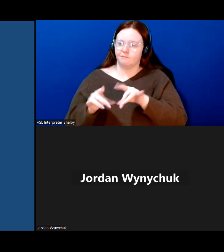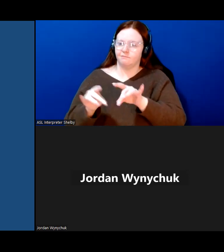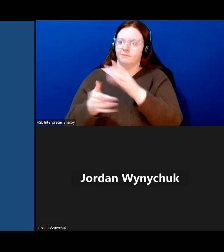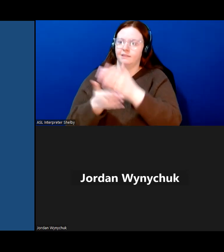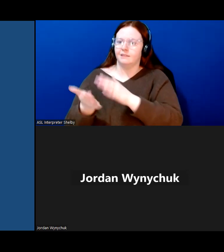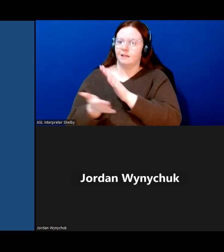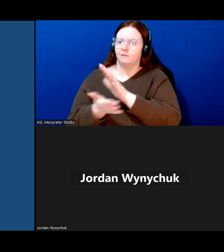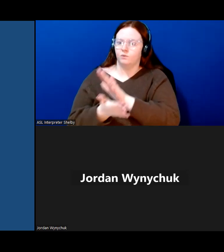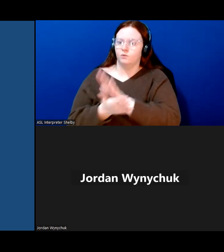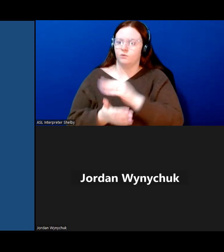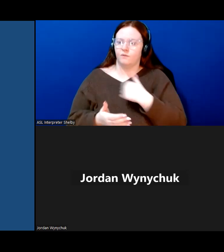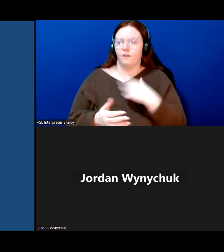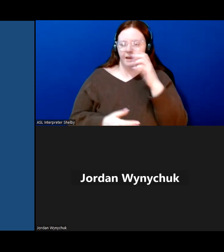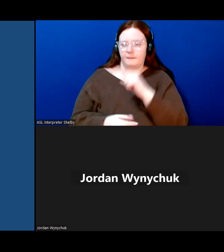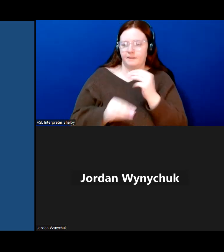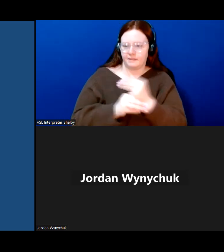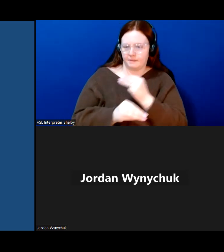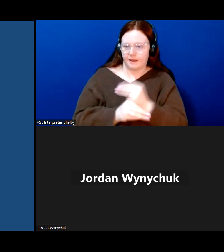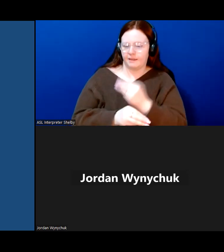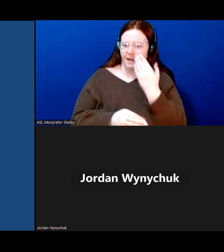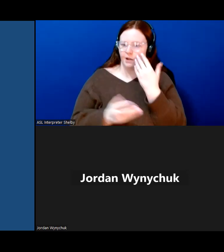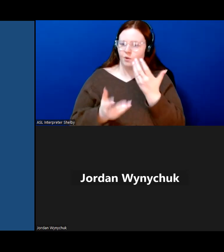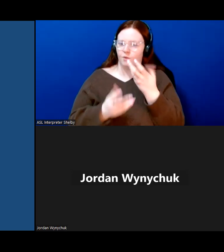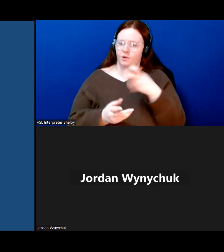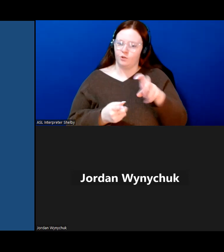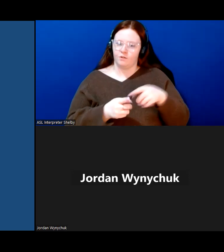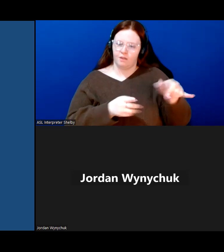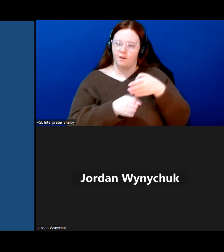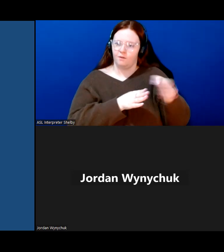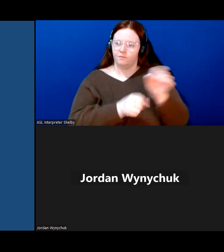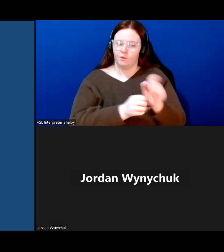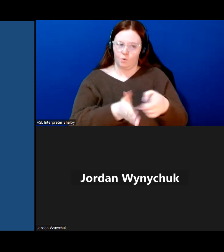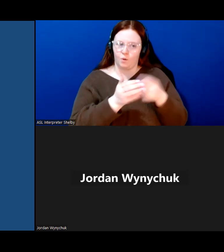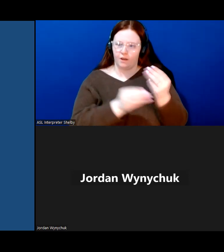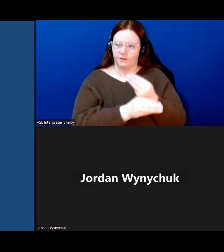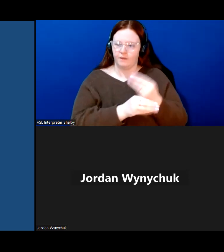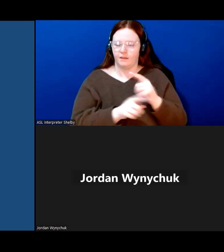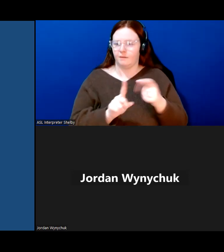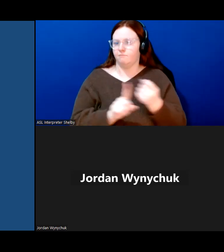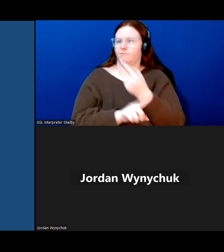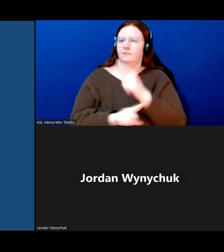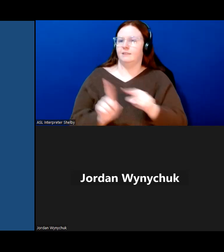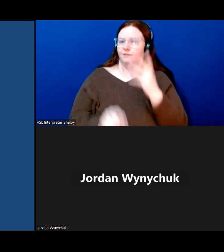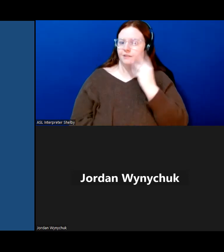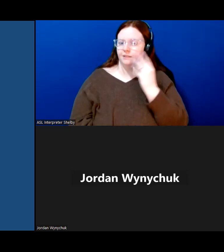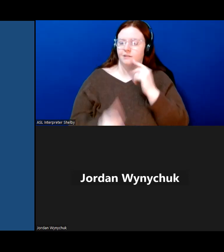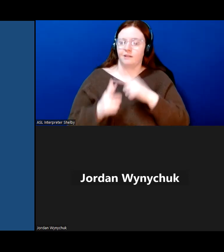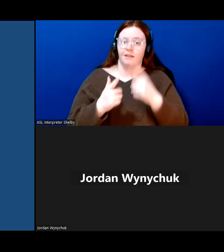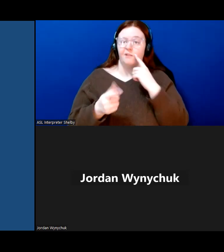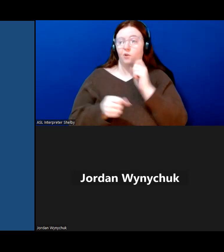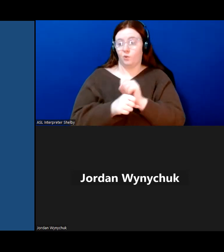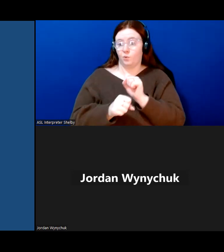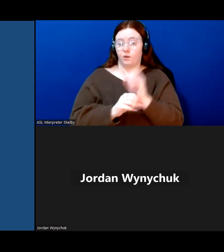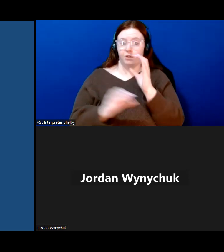because I knew I wanted to get into Mon. And it all worked out, but it was a whole trajectory. And then when it comes to employment, I had a tough